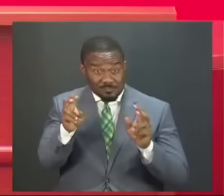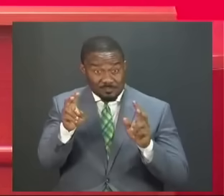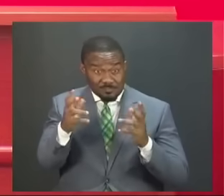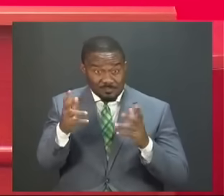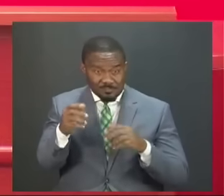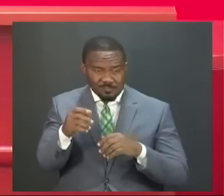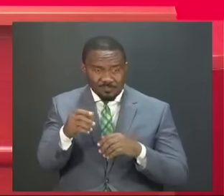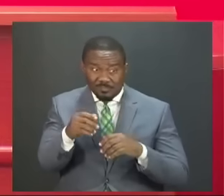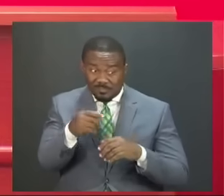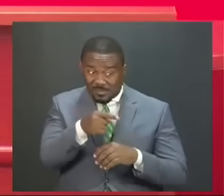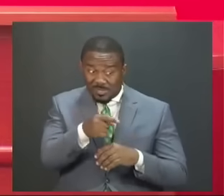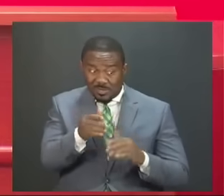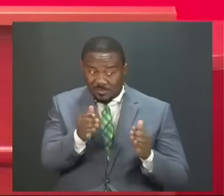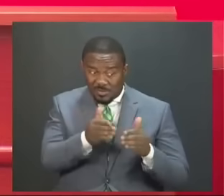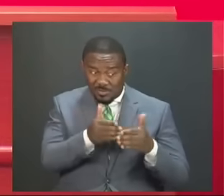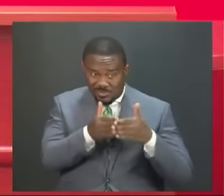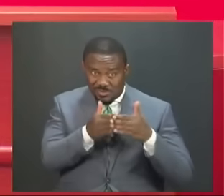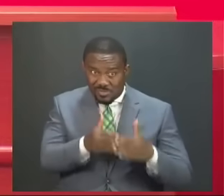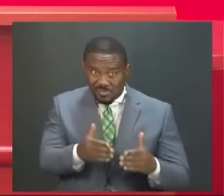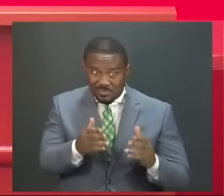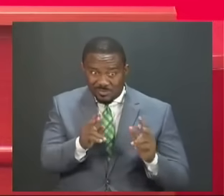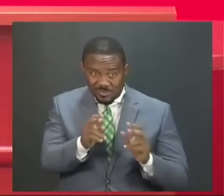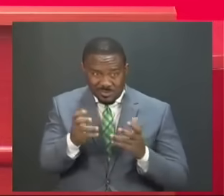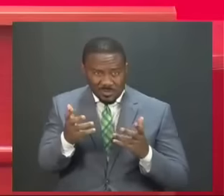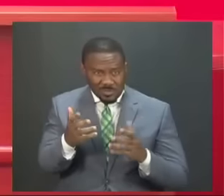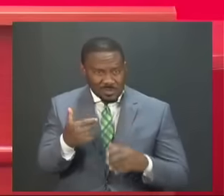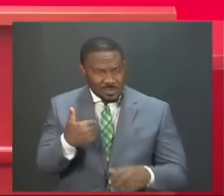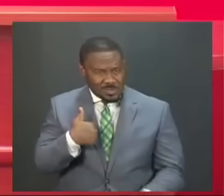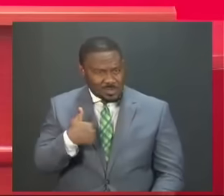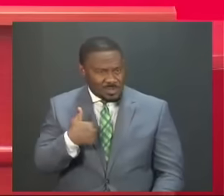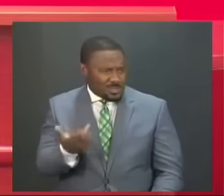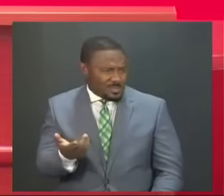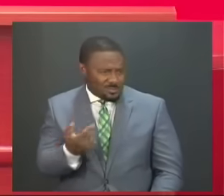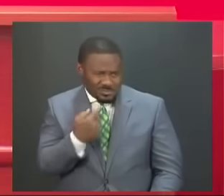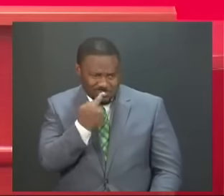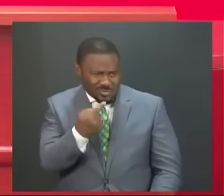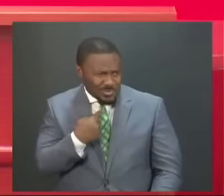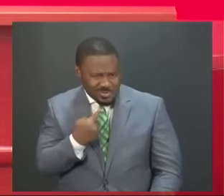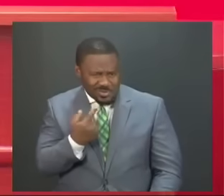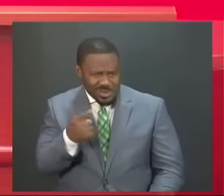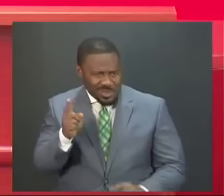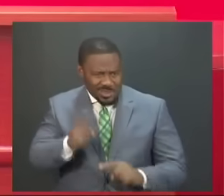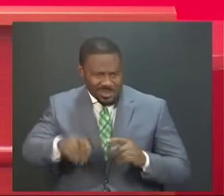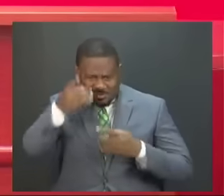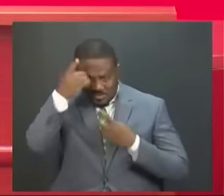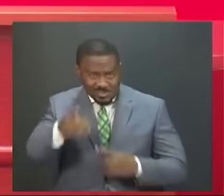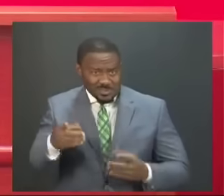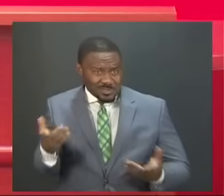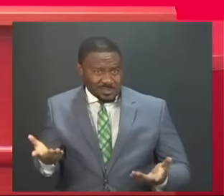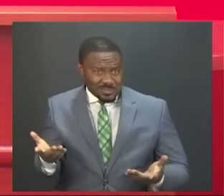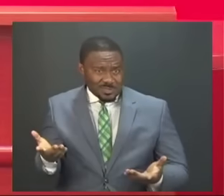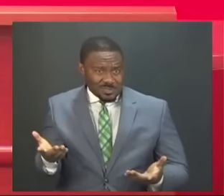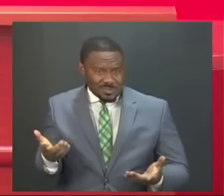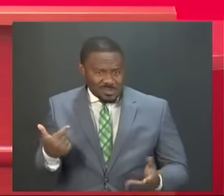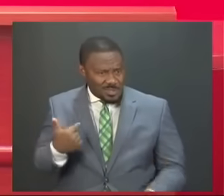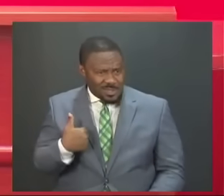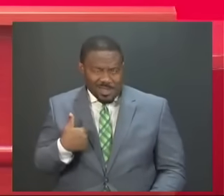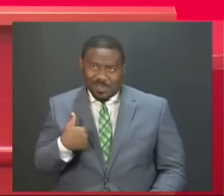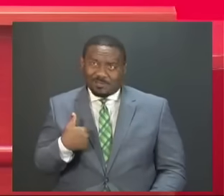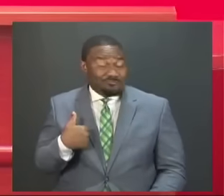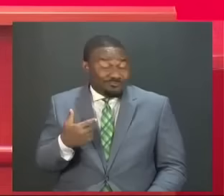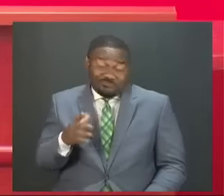minority leader, he is calling on me not to make a ruling, and I intend not to make